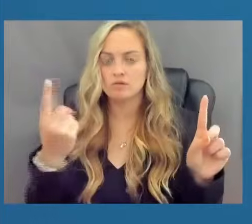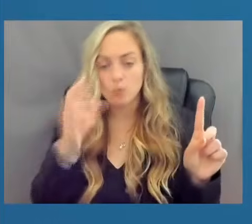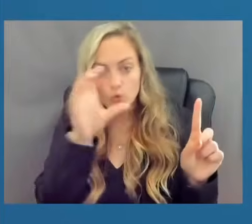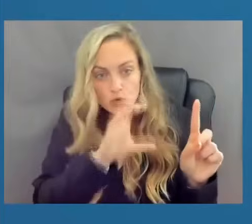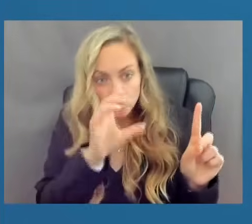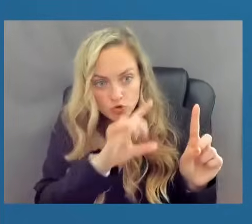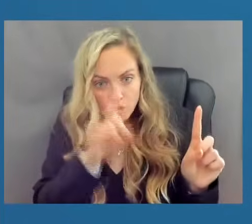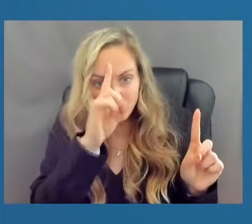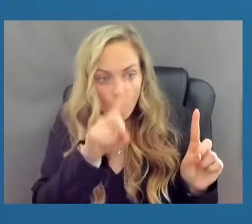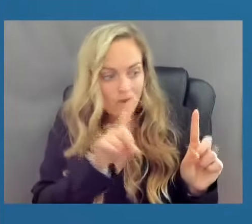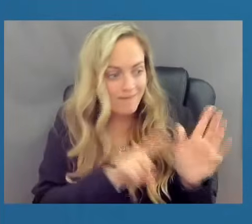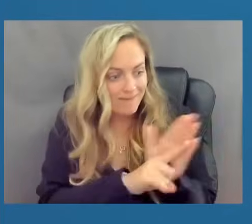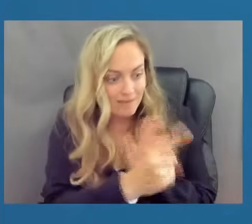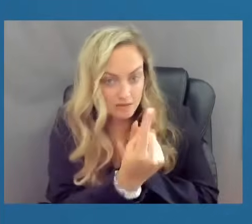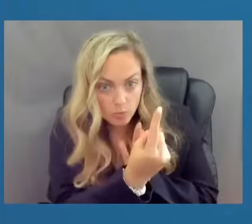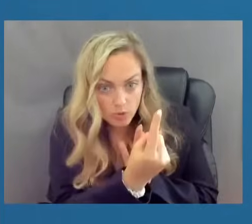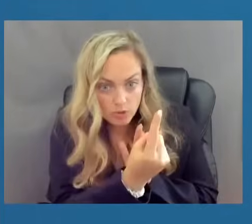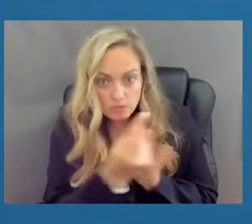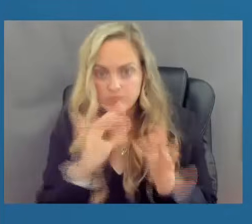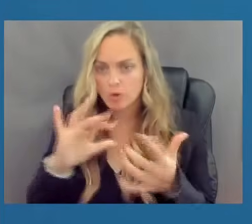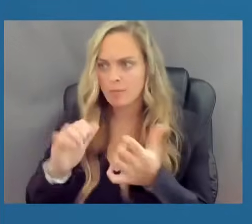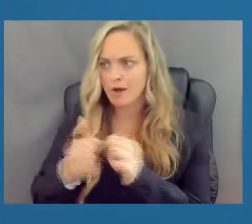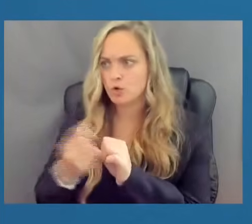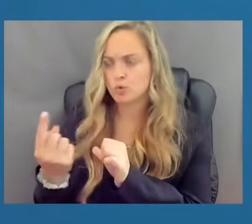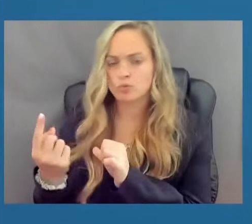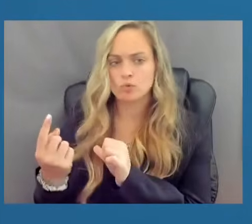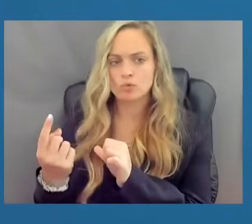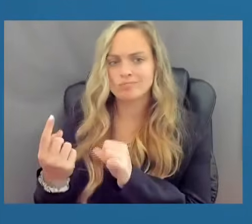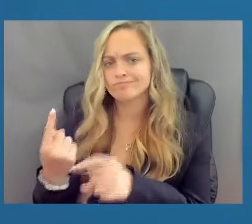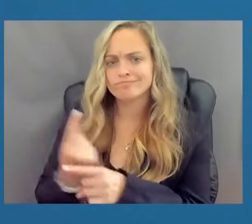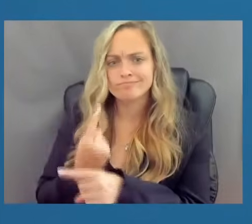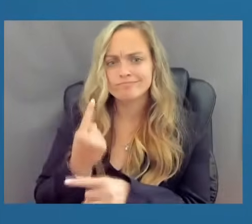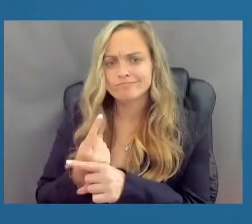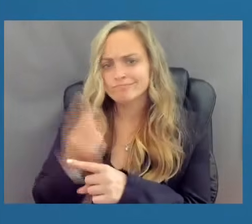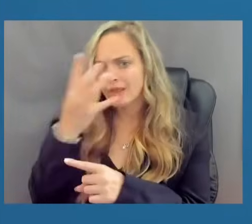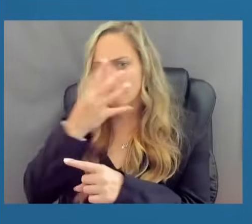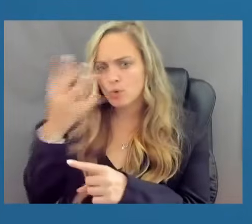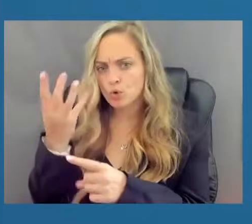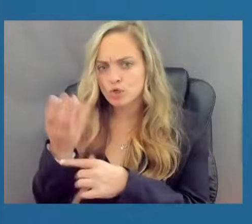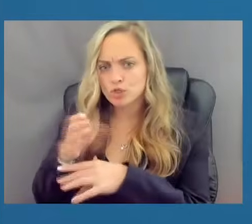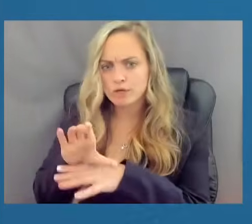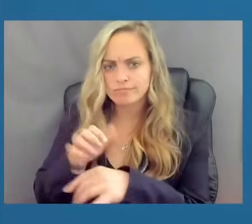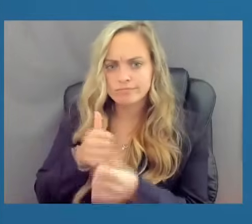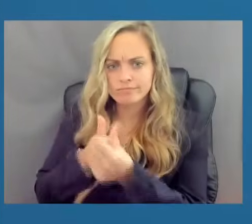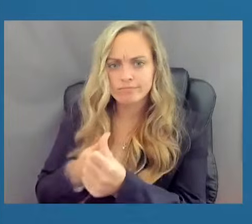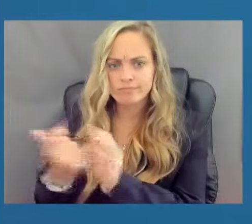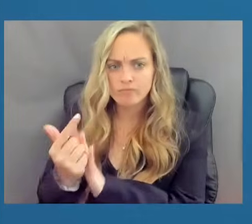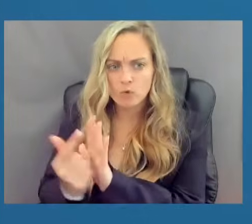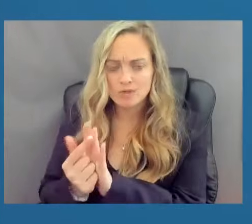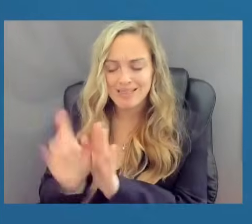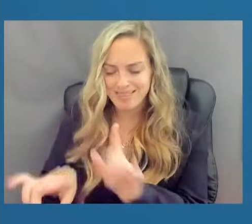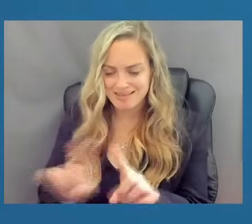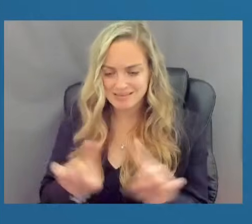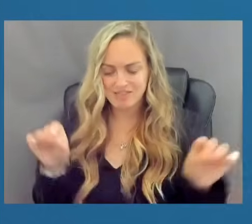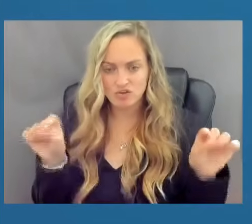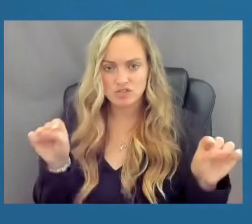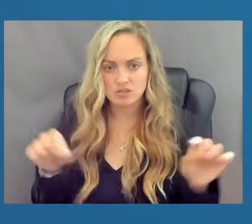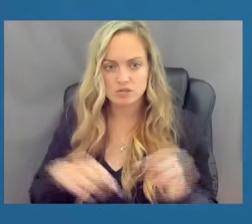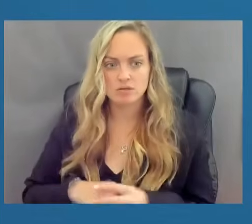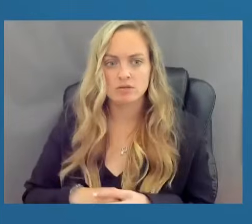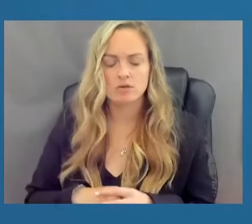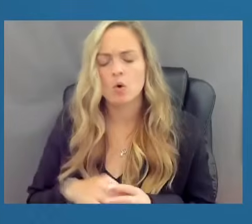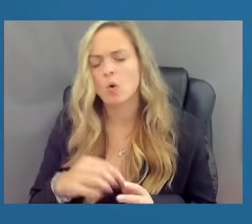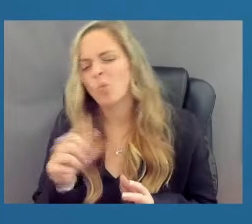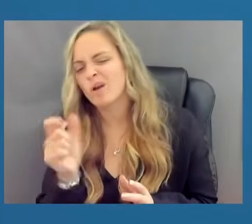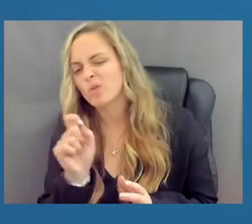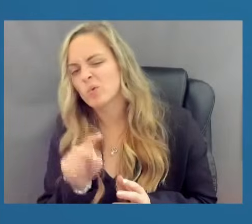committing a homicide and those where you're doing routine immigration enforcement. That's the distinction. And I just had one other follow-up.